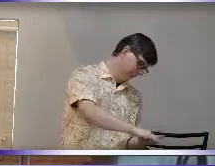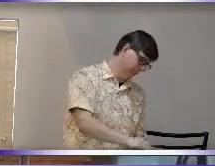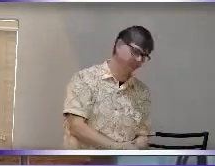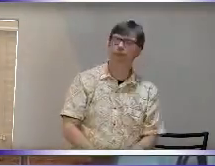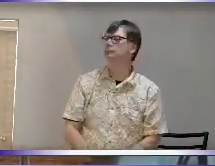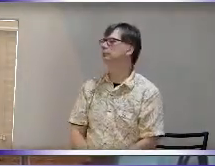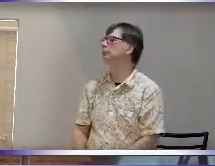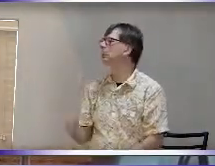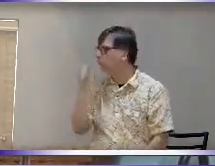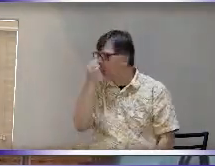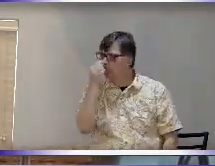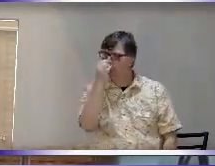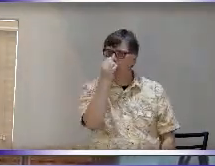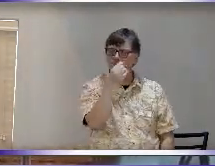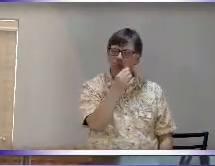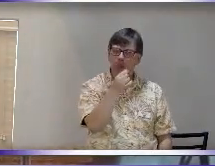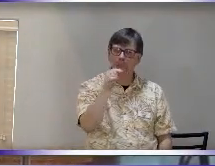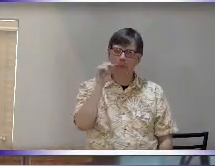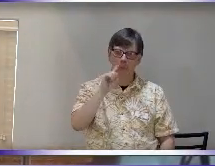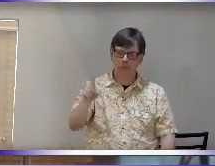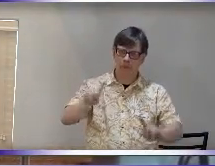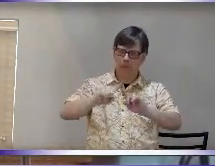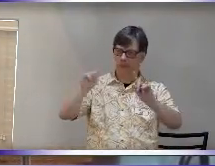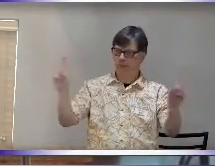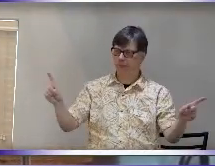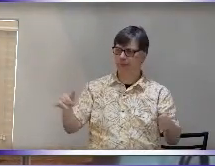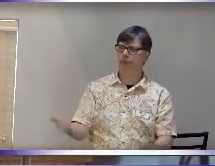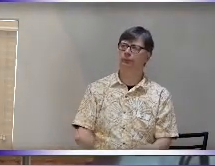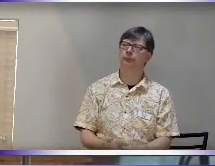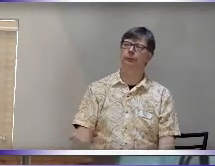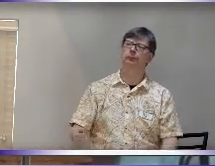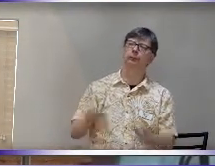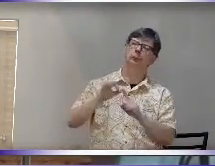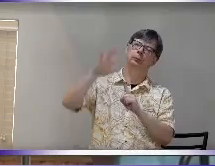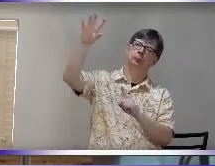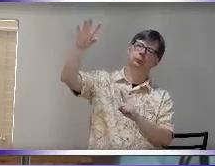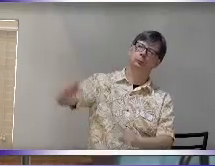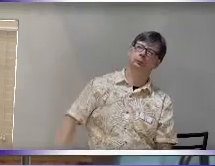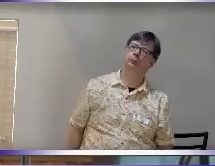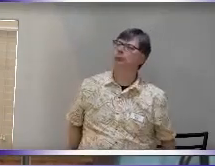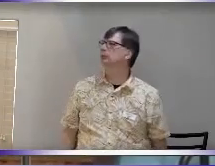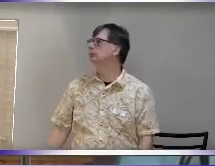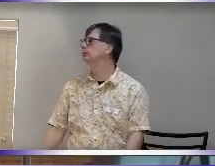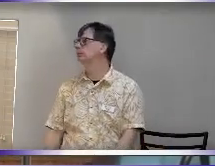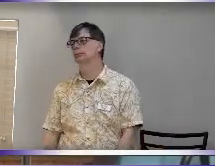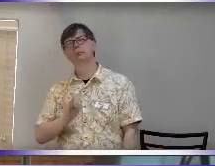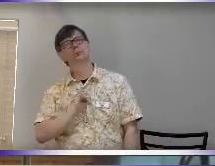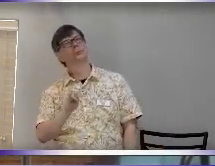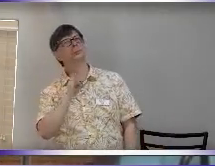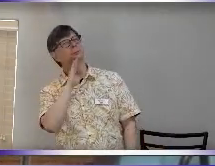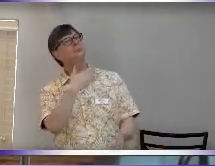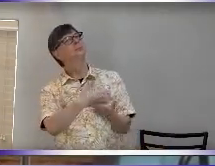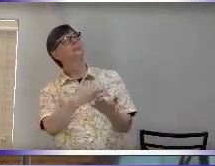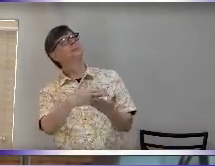can smell the differences from different people's choices. There's, of course, identity, there's finance,